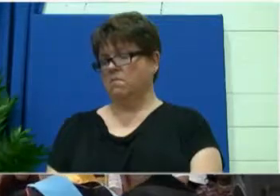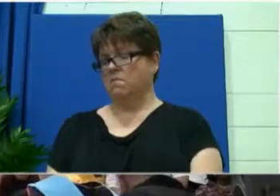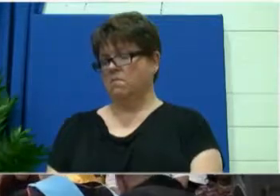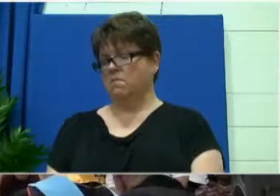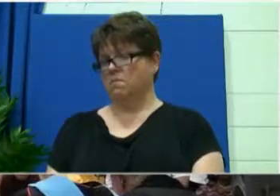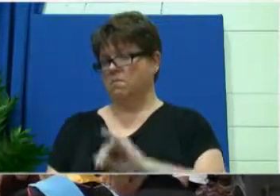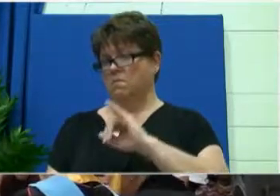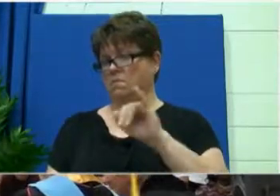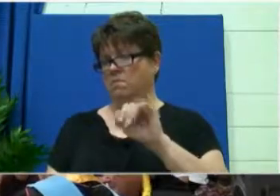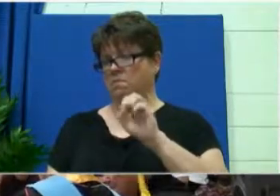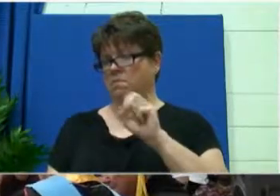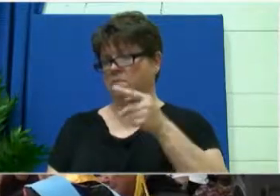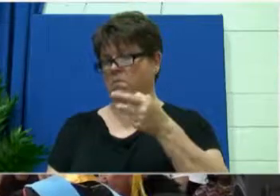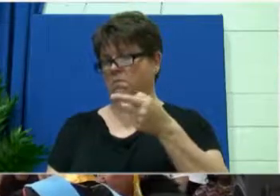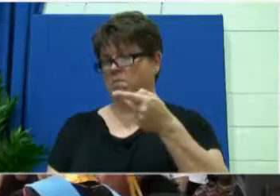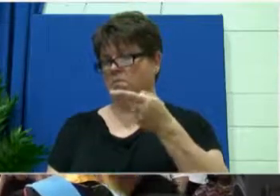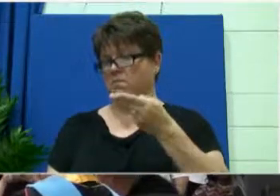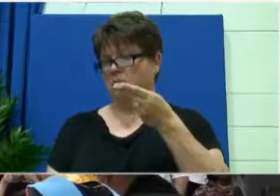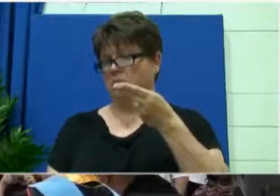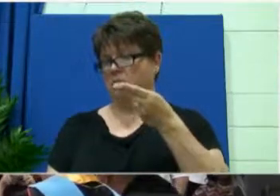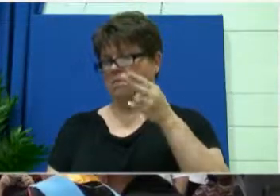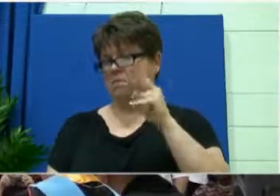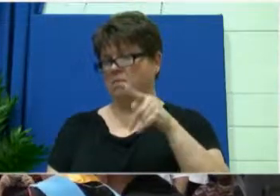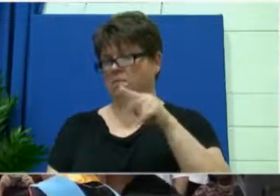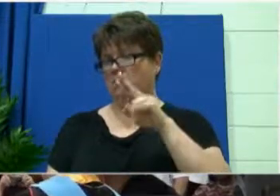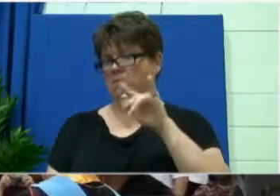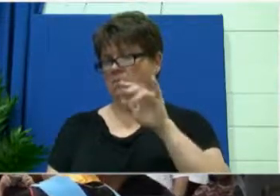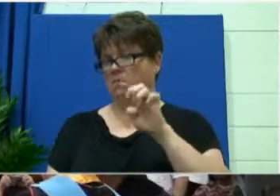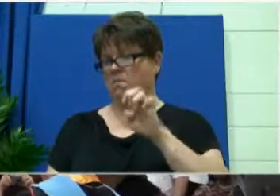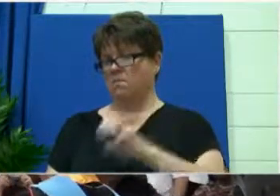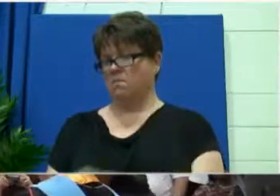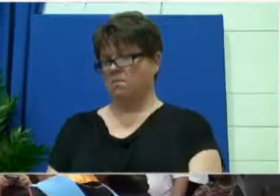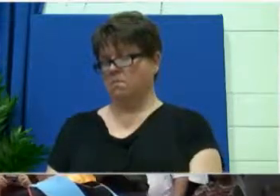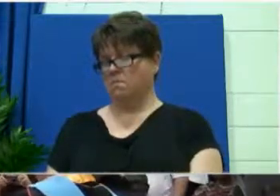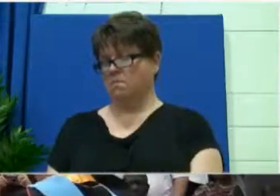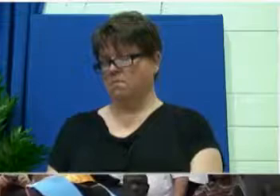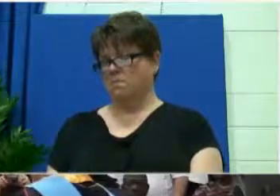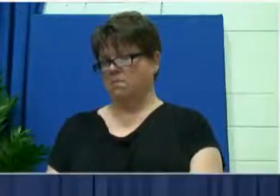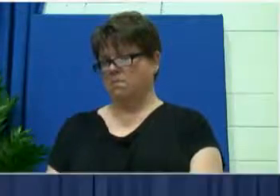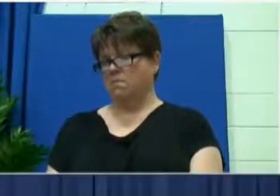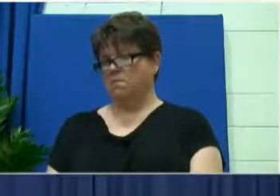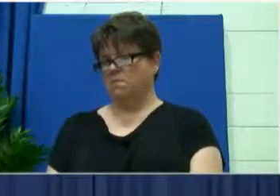Joseph Wayne Price, Associate in Applied Science, Automotive Technology.